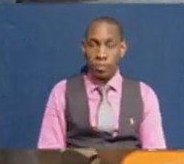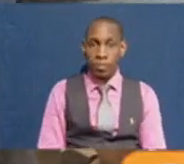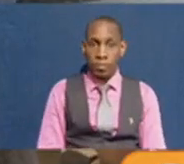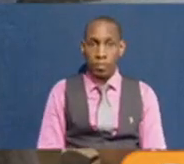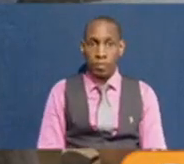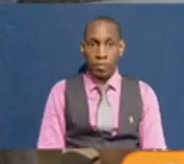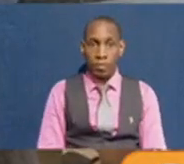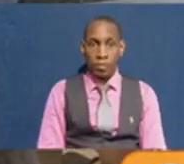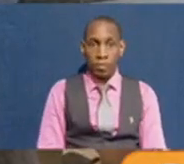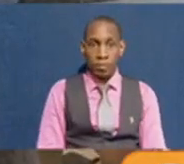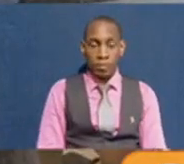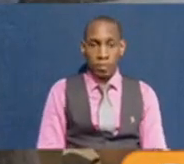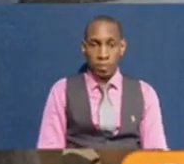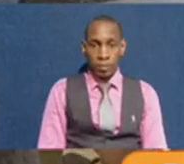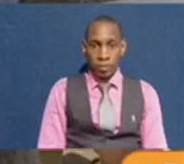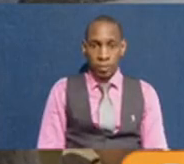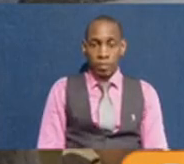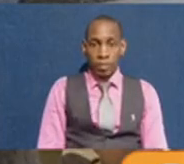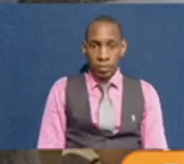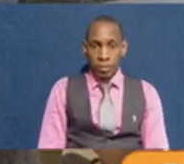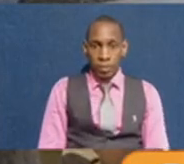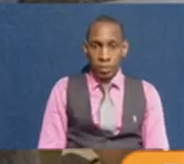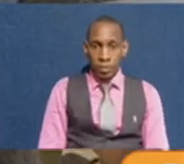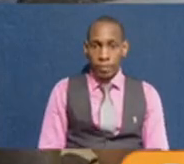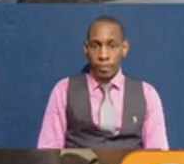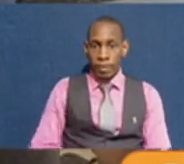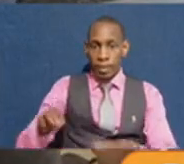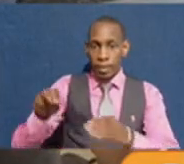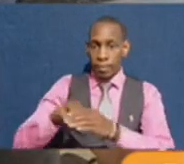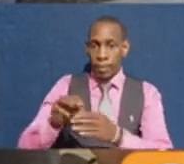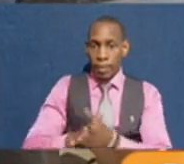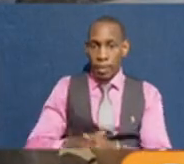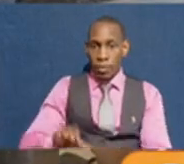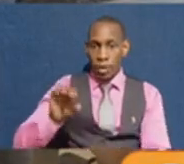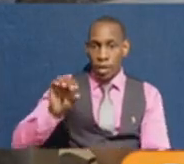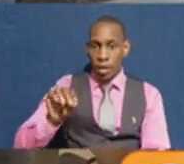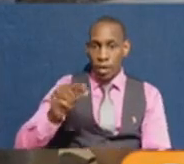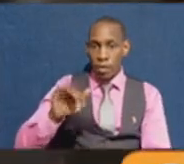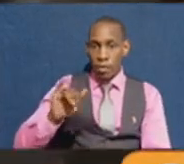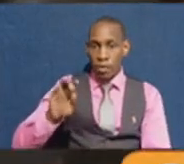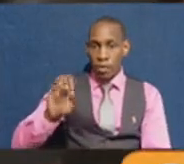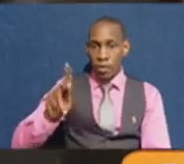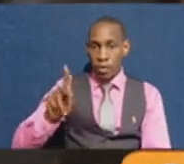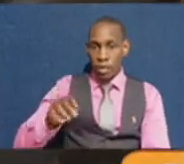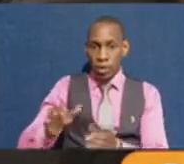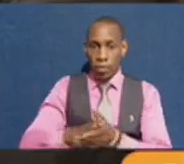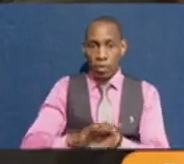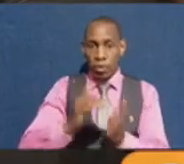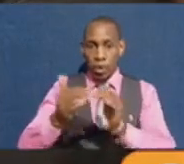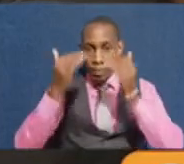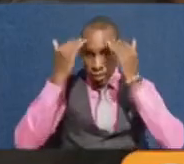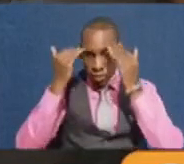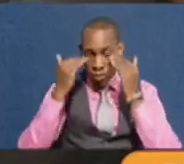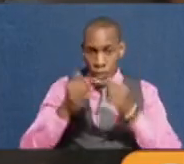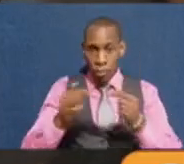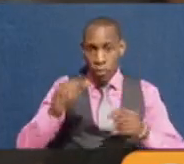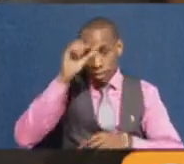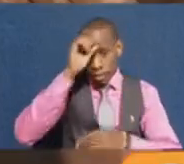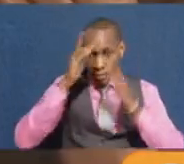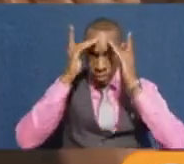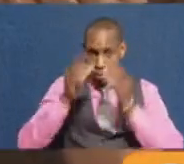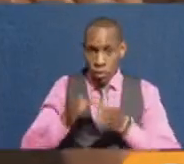The key conclusions reached in the decision. The members of the Ogiek community had moved to court to challenge the government's decision to evict